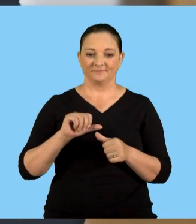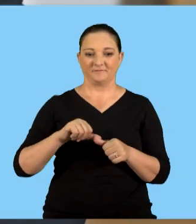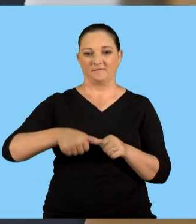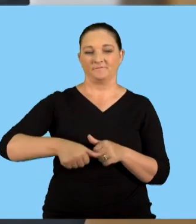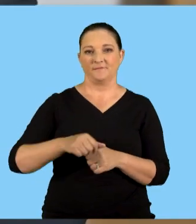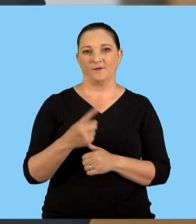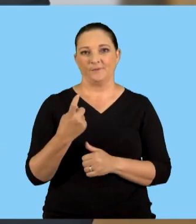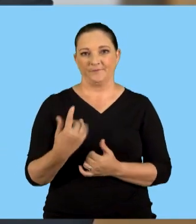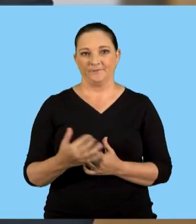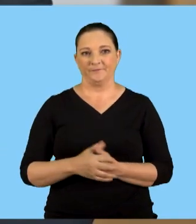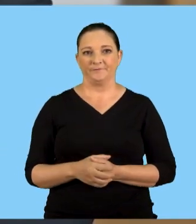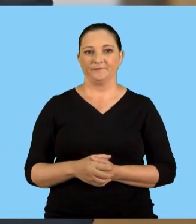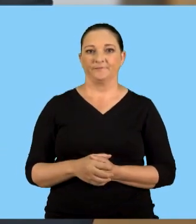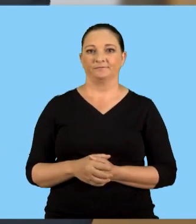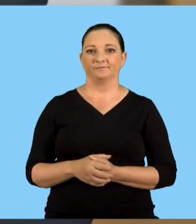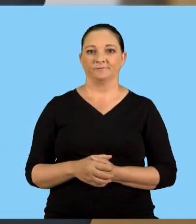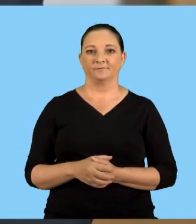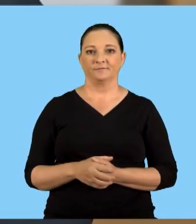look at the next one.